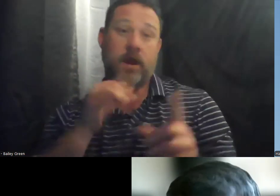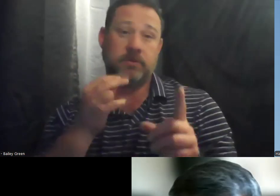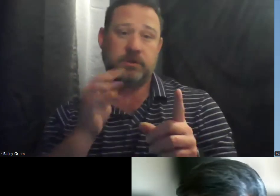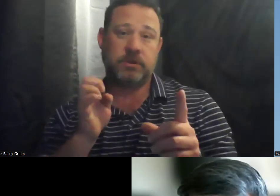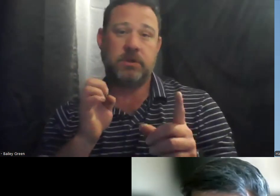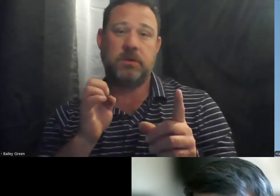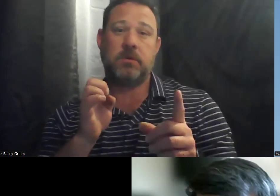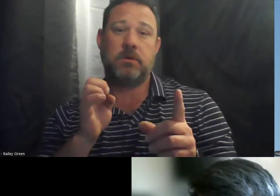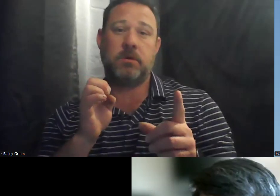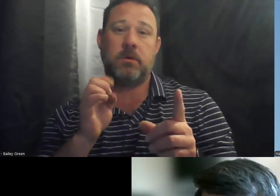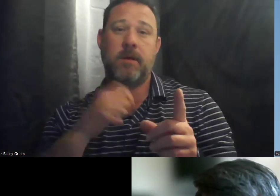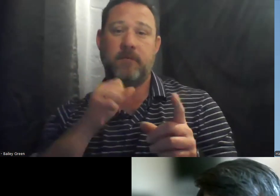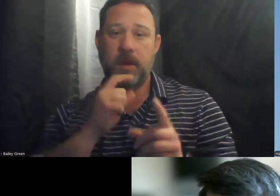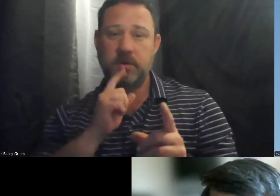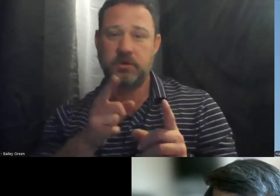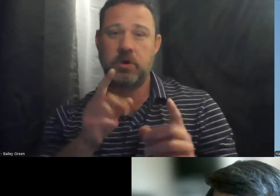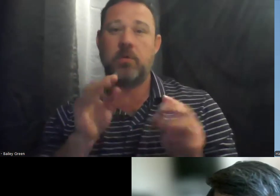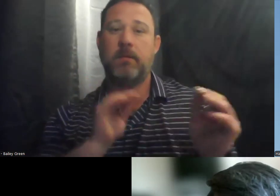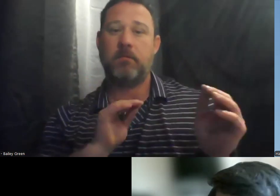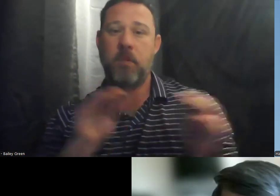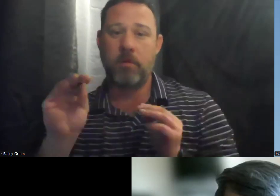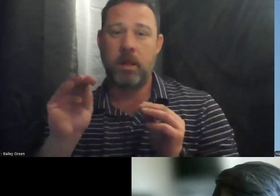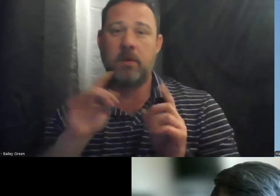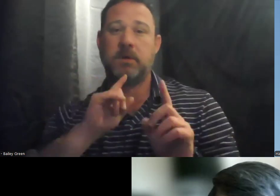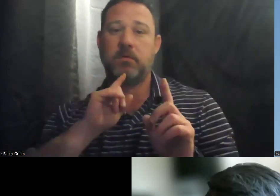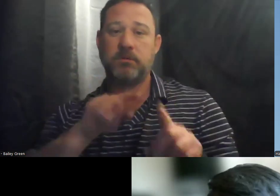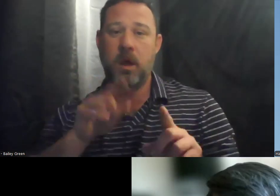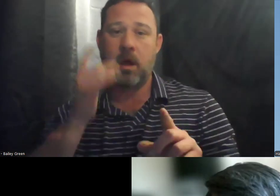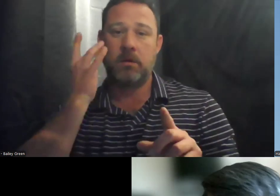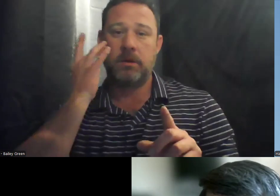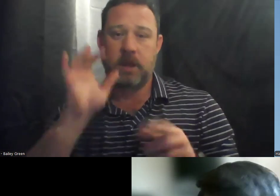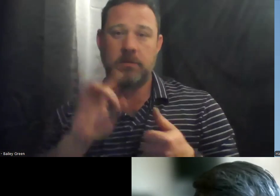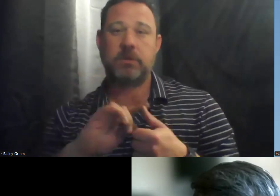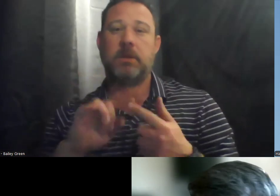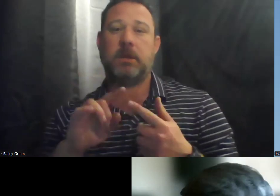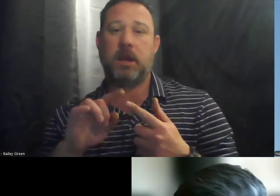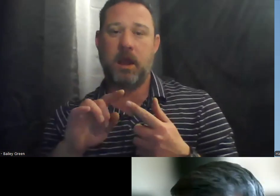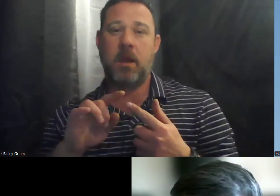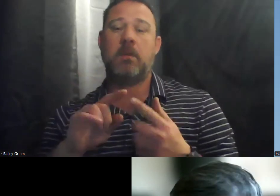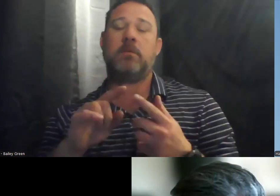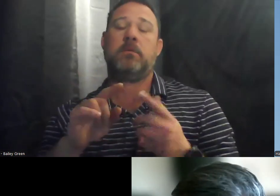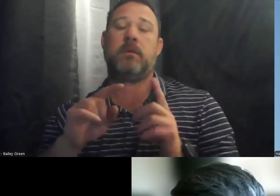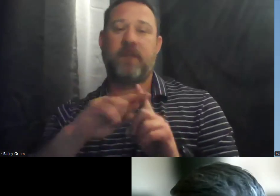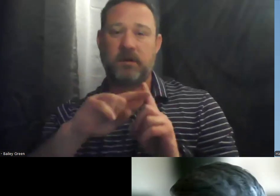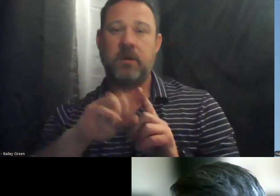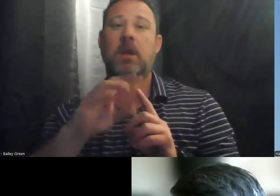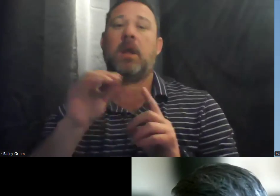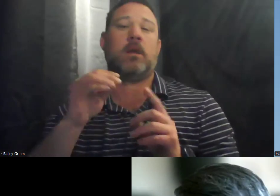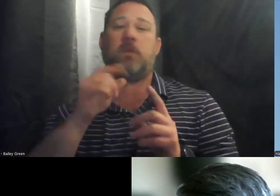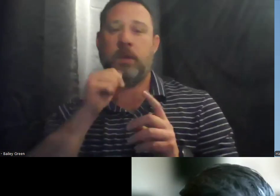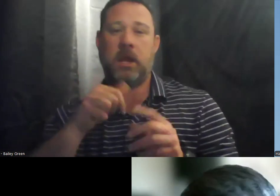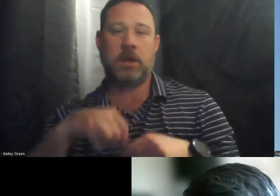Janie, we got to make sure that we mobilize and respond smart and effectively, and knowing that we can't give